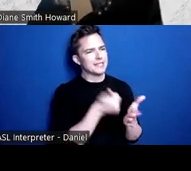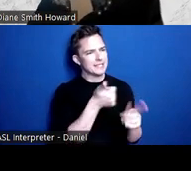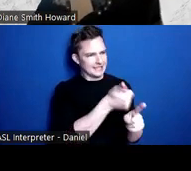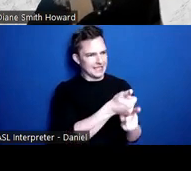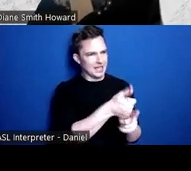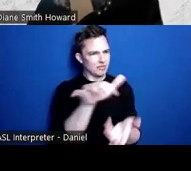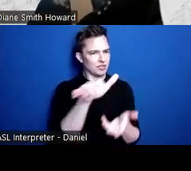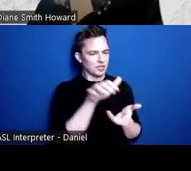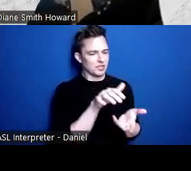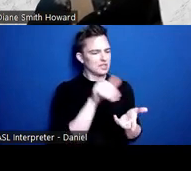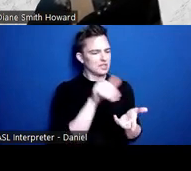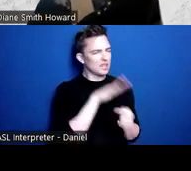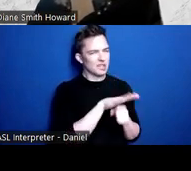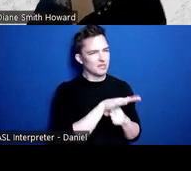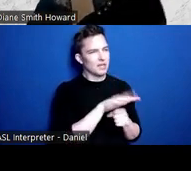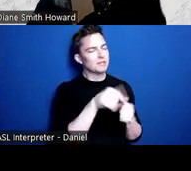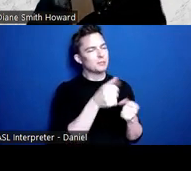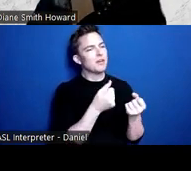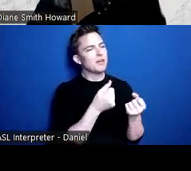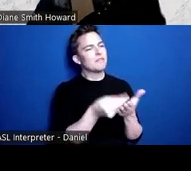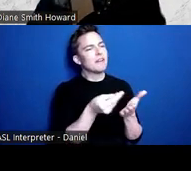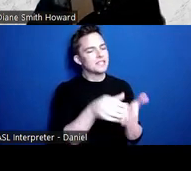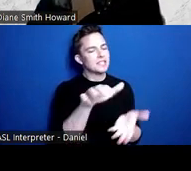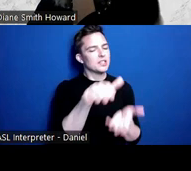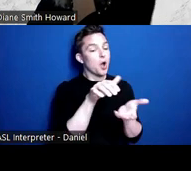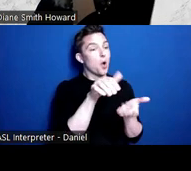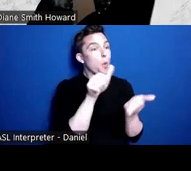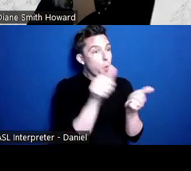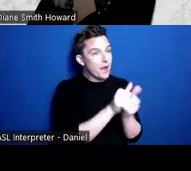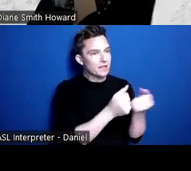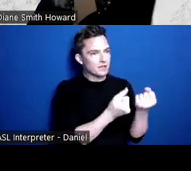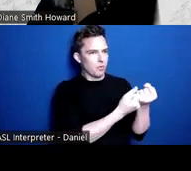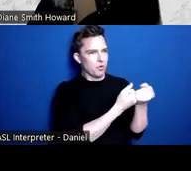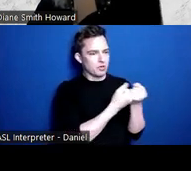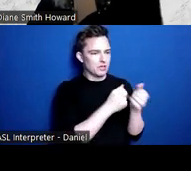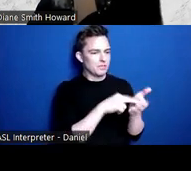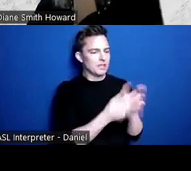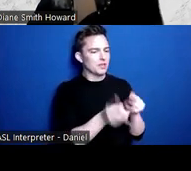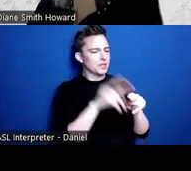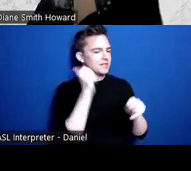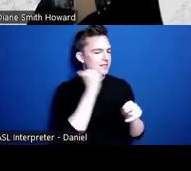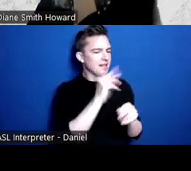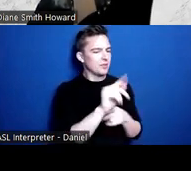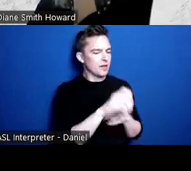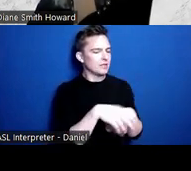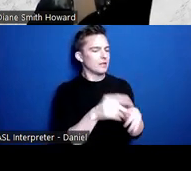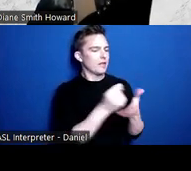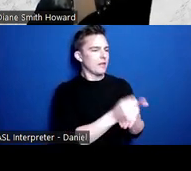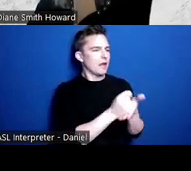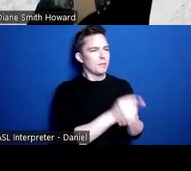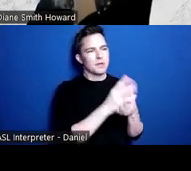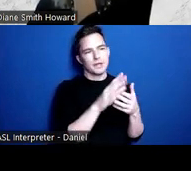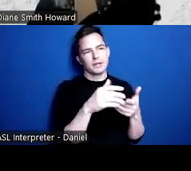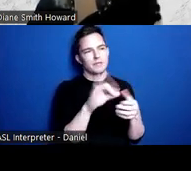It has to be funding with support. So increasing the daily rate that a therapeutic foster care provider receives